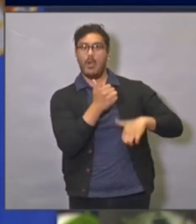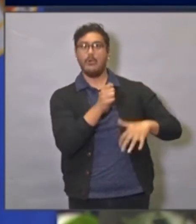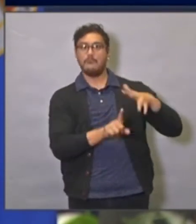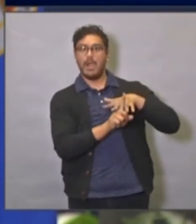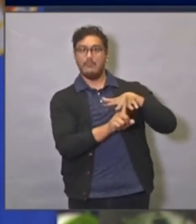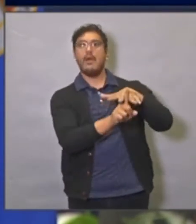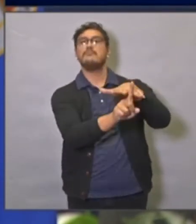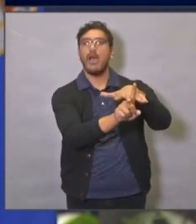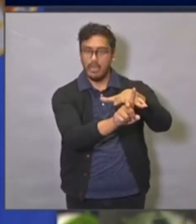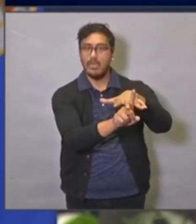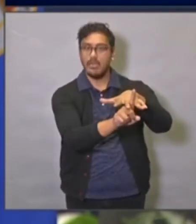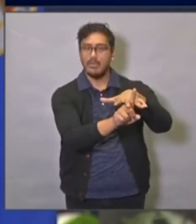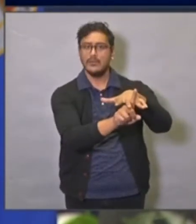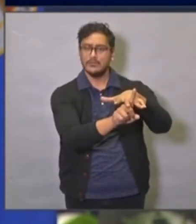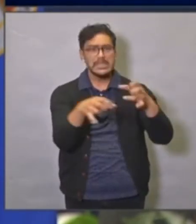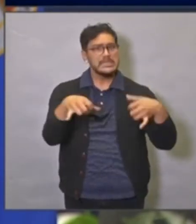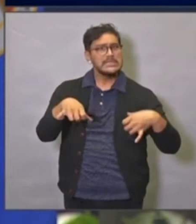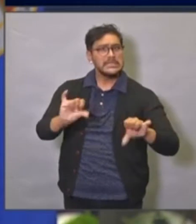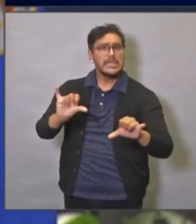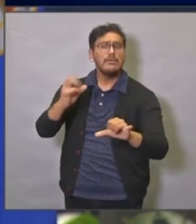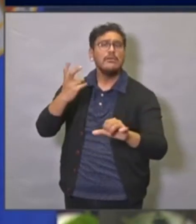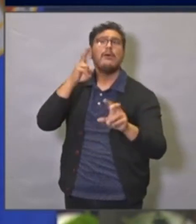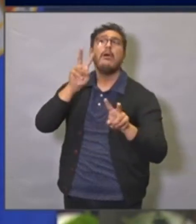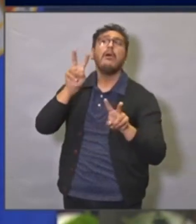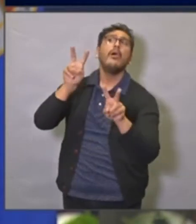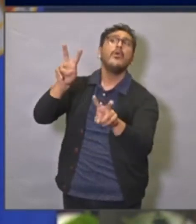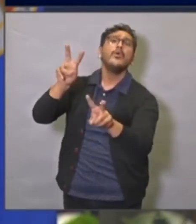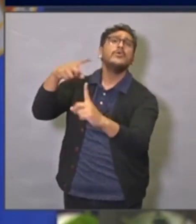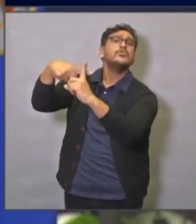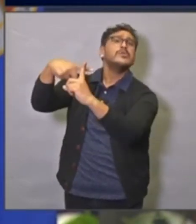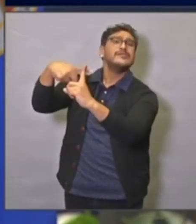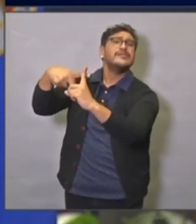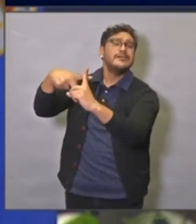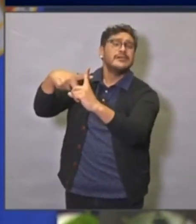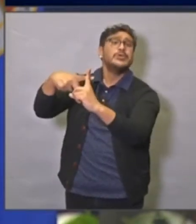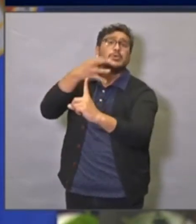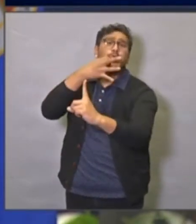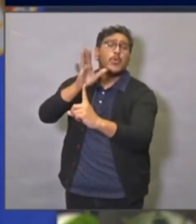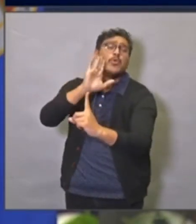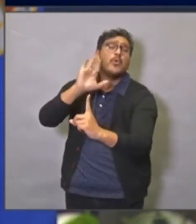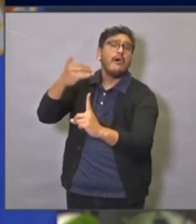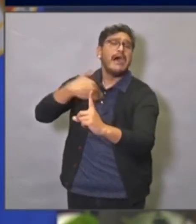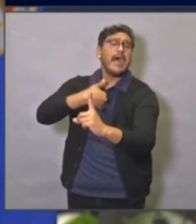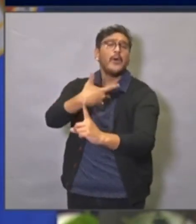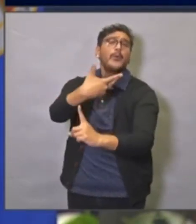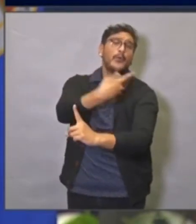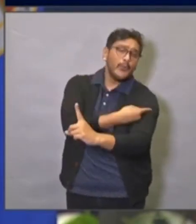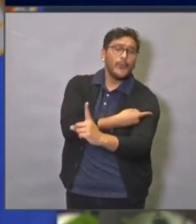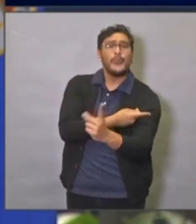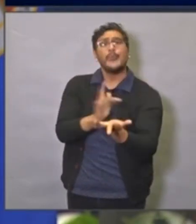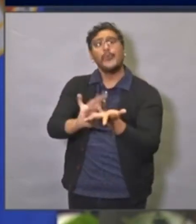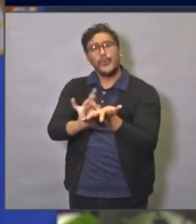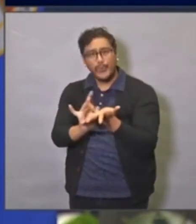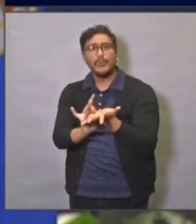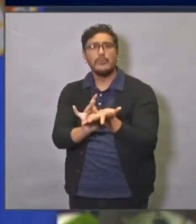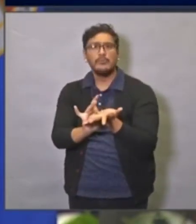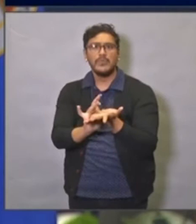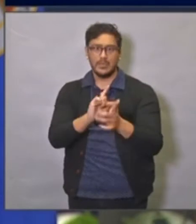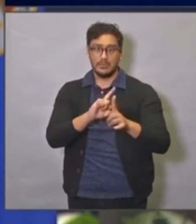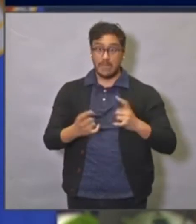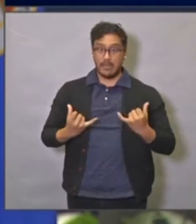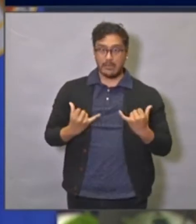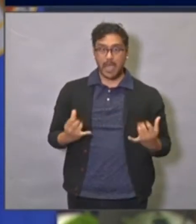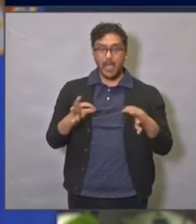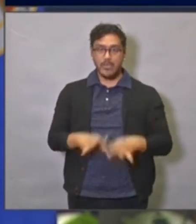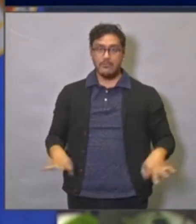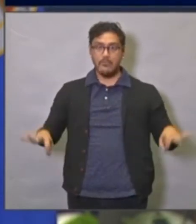with promising vaccines and therapeutic treatments. We are at a crucial juncture, and we need to call on all of our